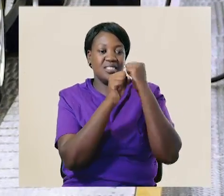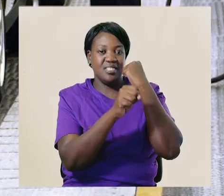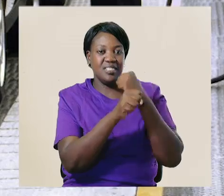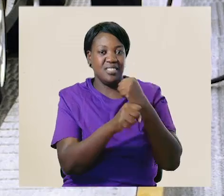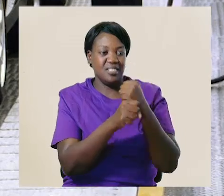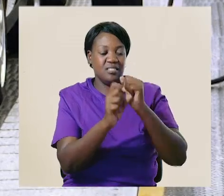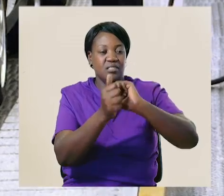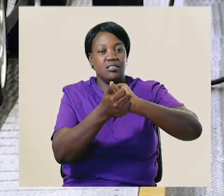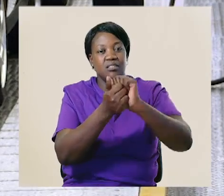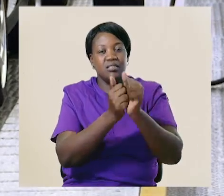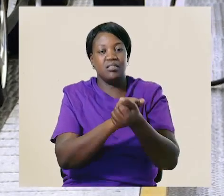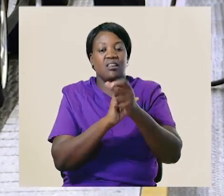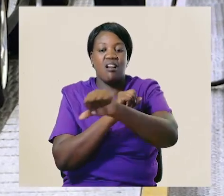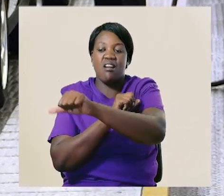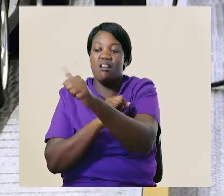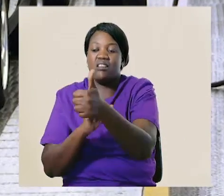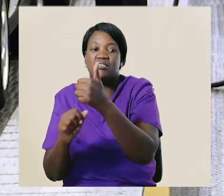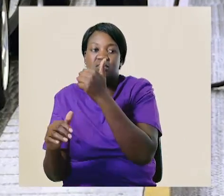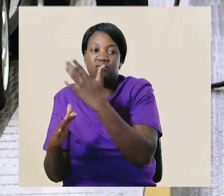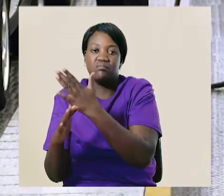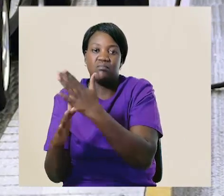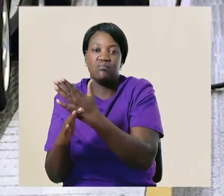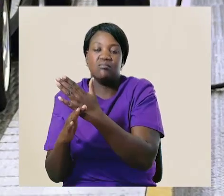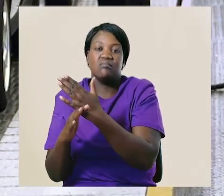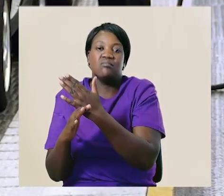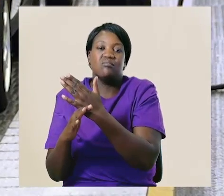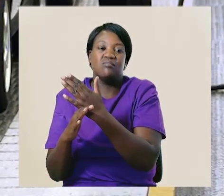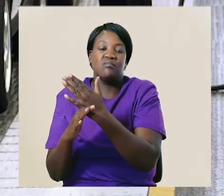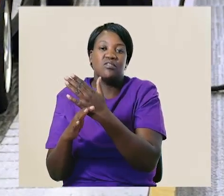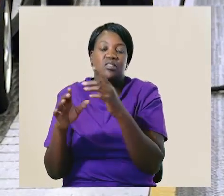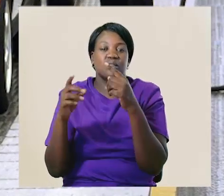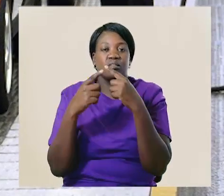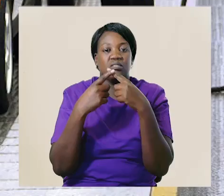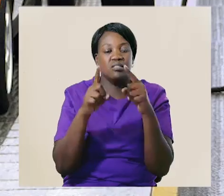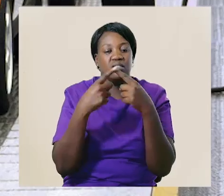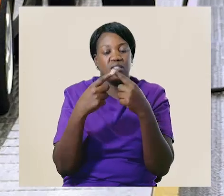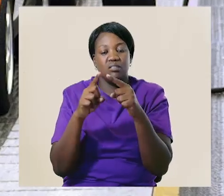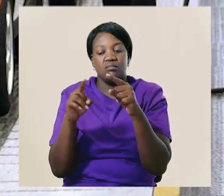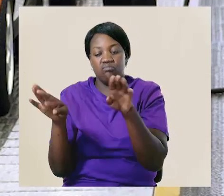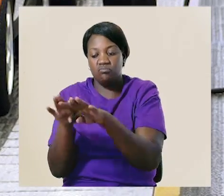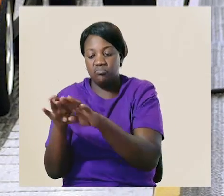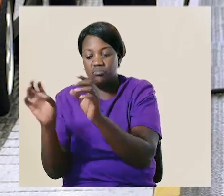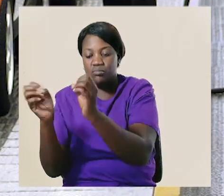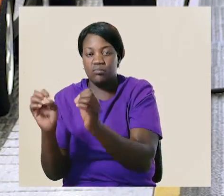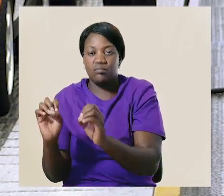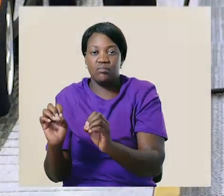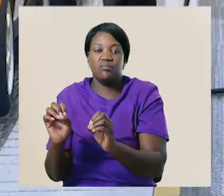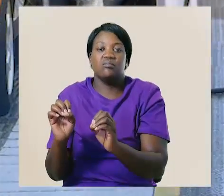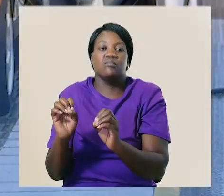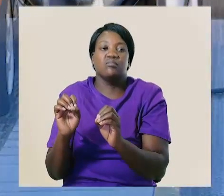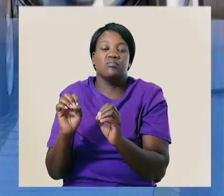to change and do another job. There is less variety of goods as standardized products are